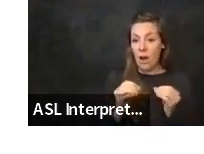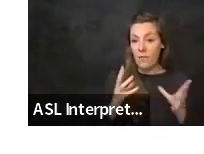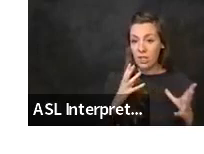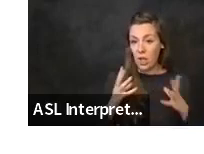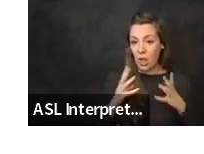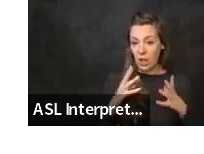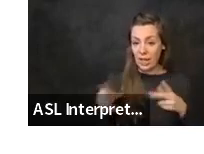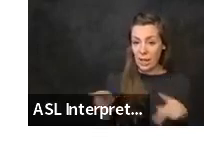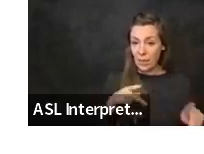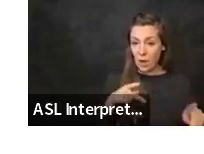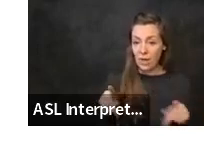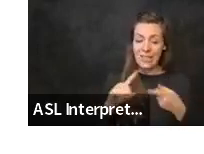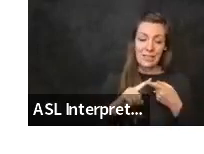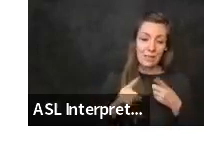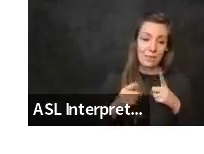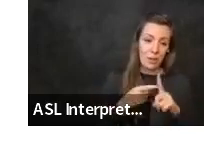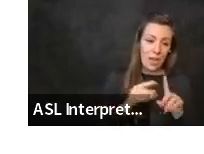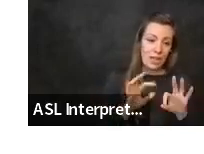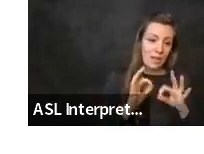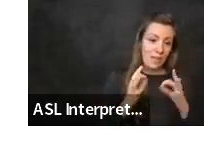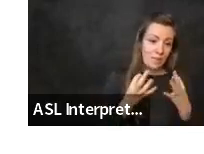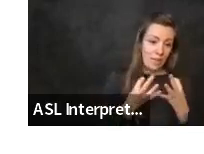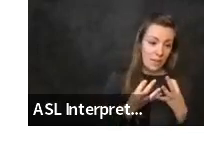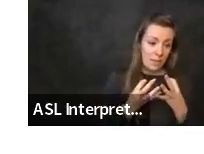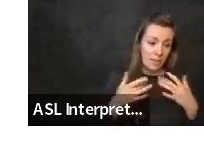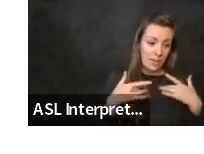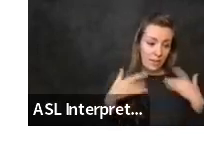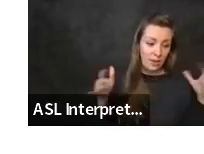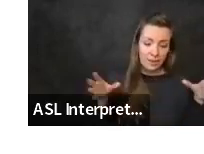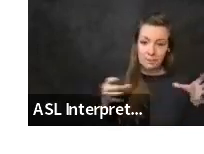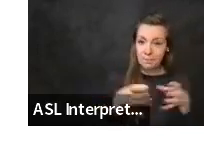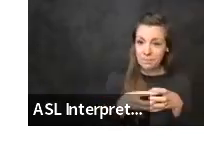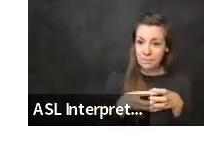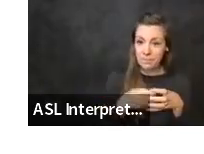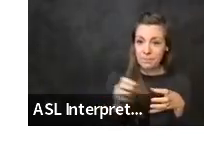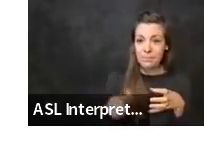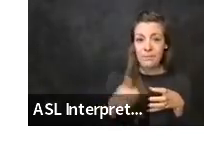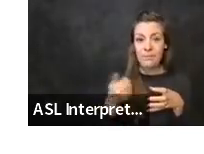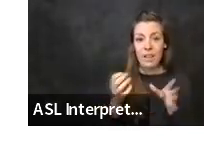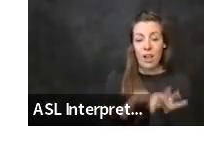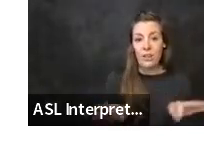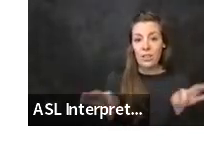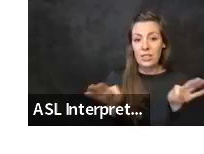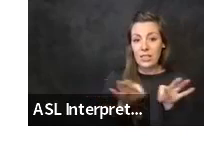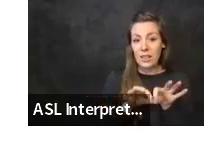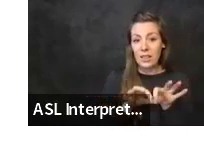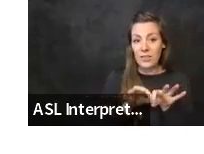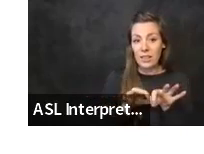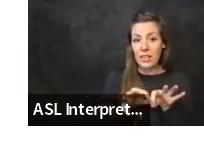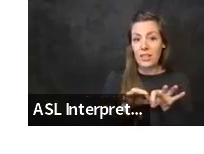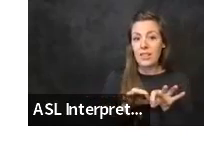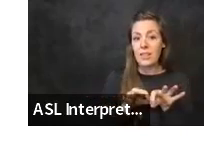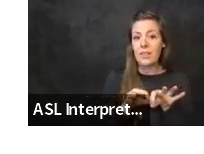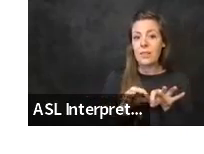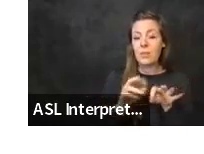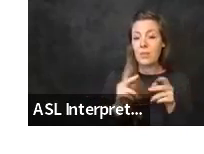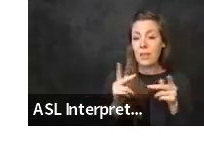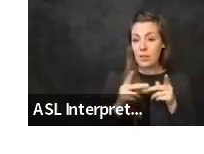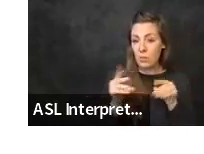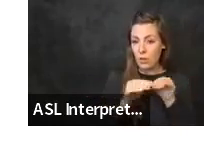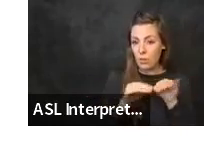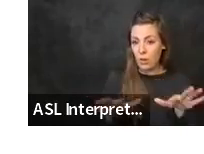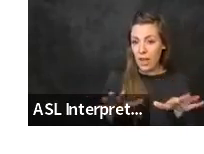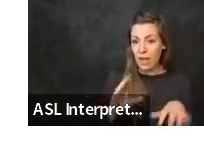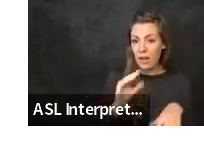parties, friend and family holiday gatherings. Other significant sources of transmission that we've seen have included